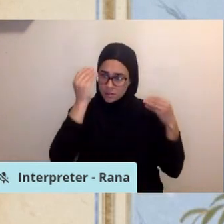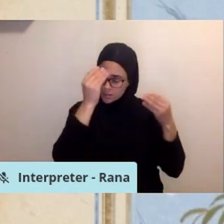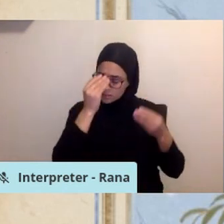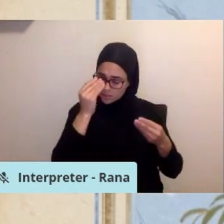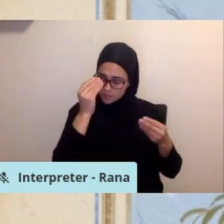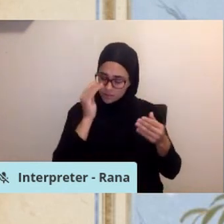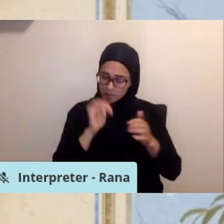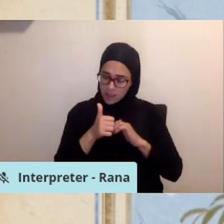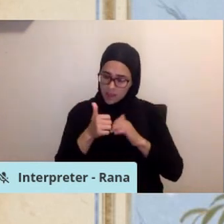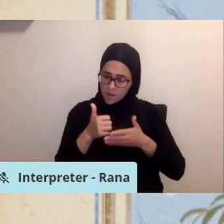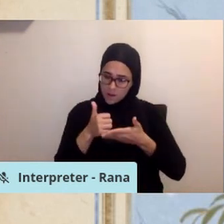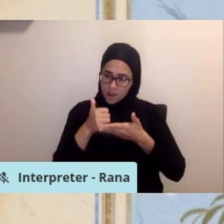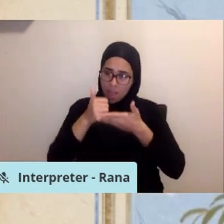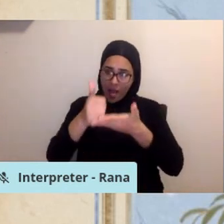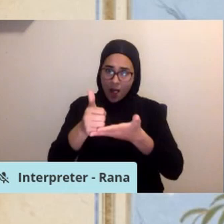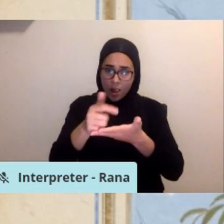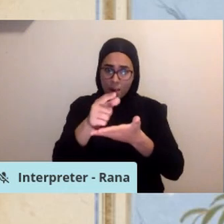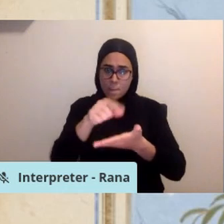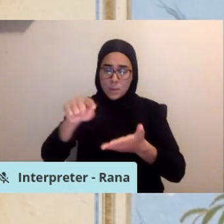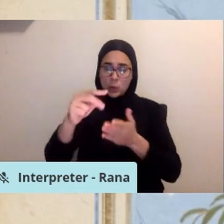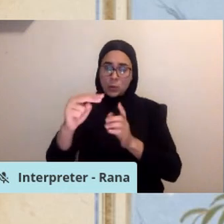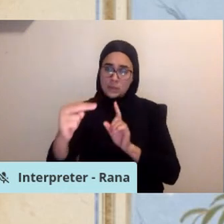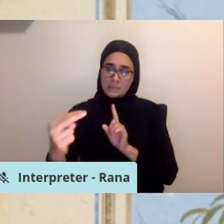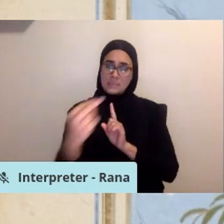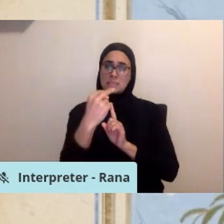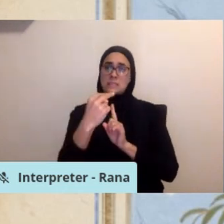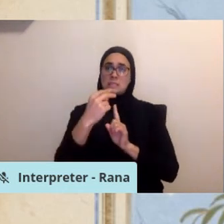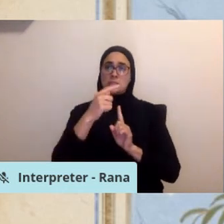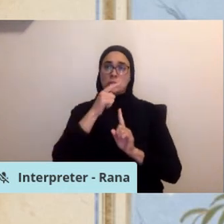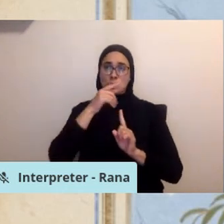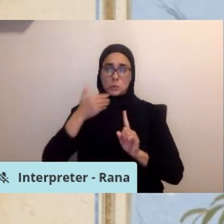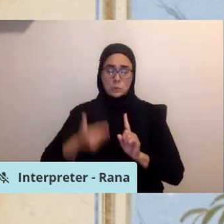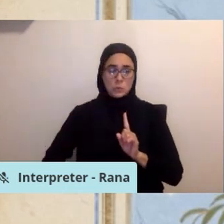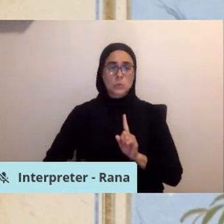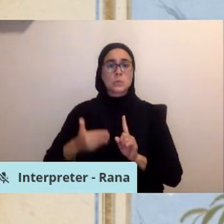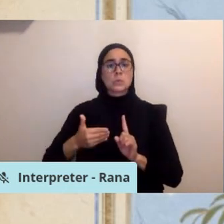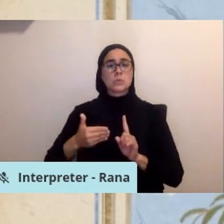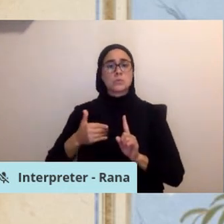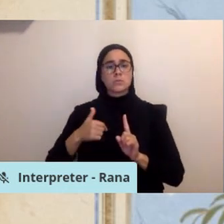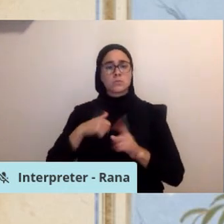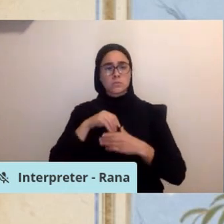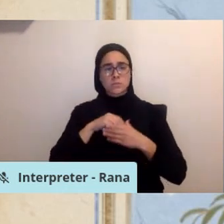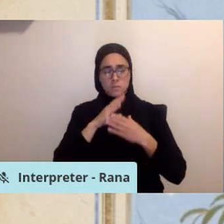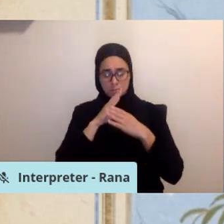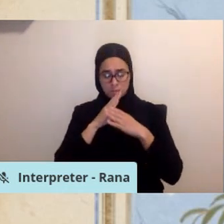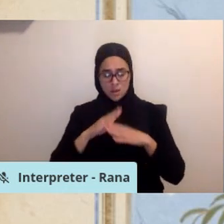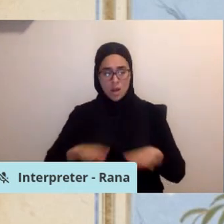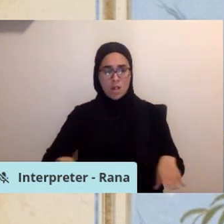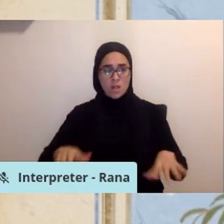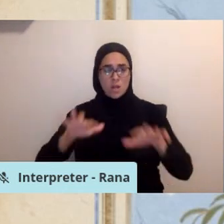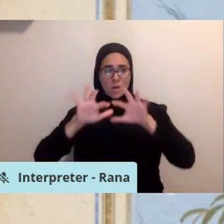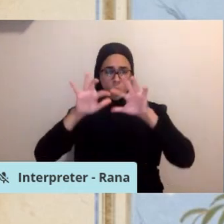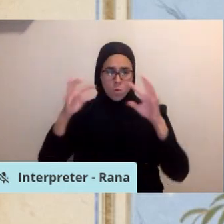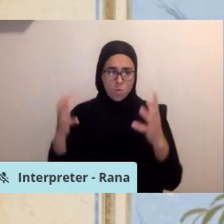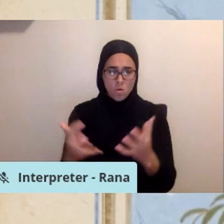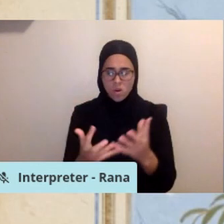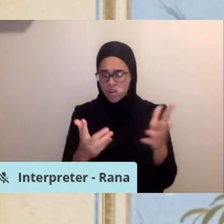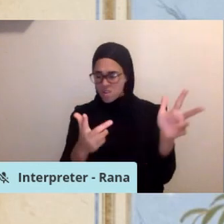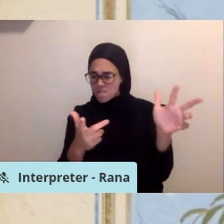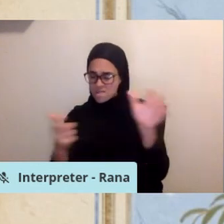you see me, the real me, inside my silence, when the world was too fast, too